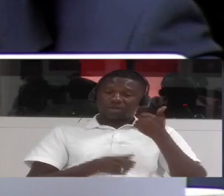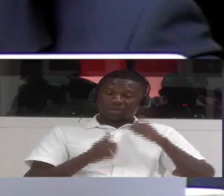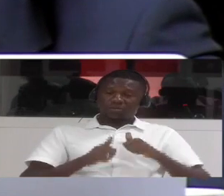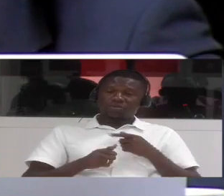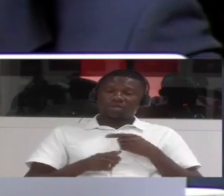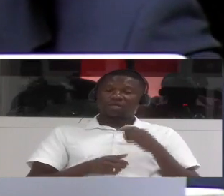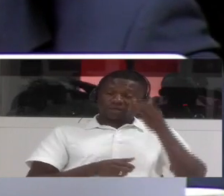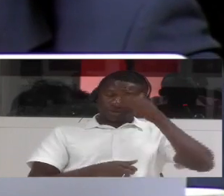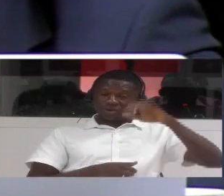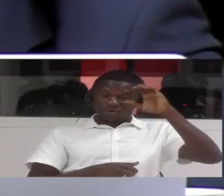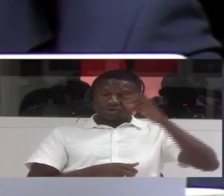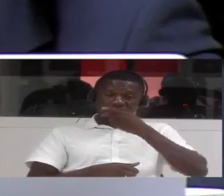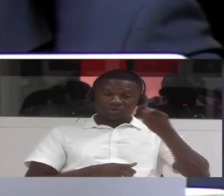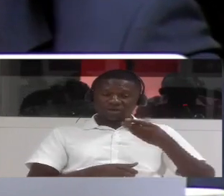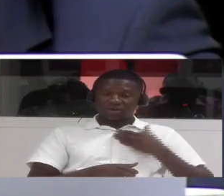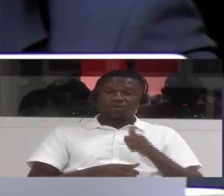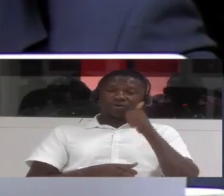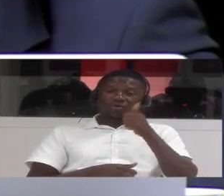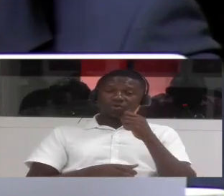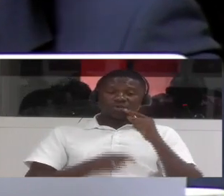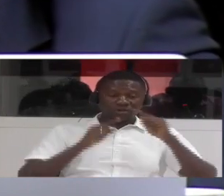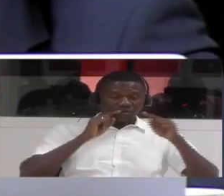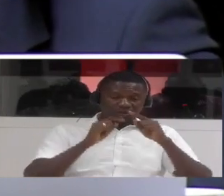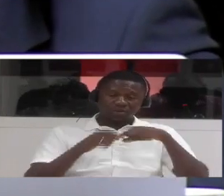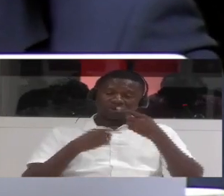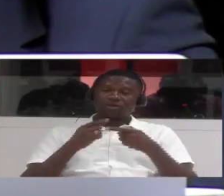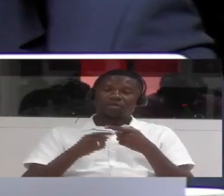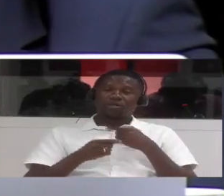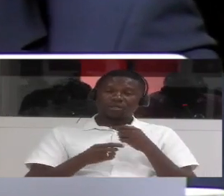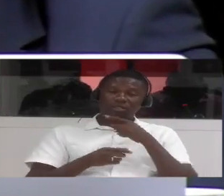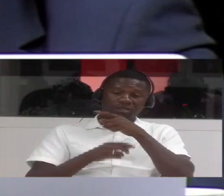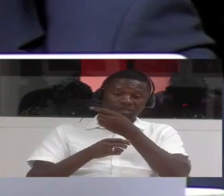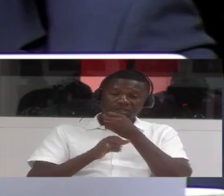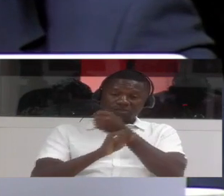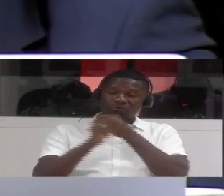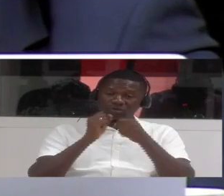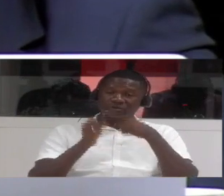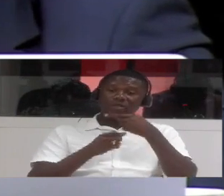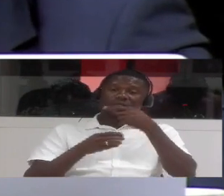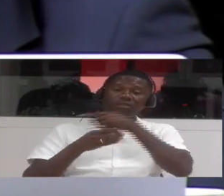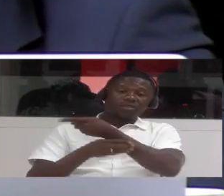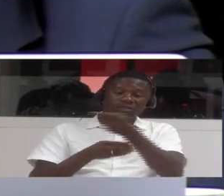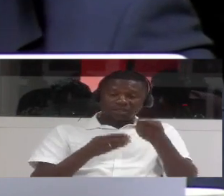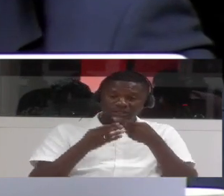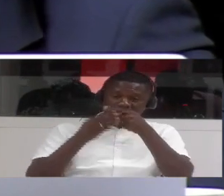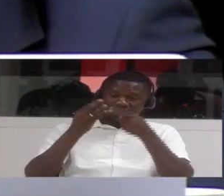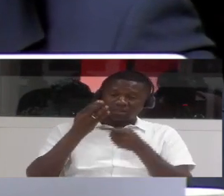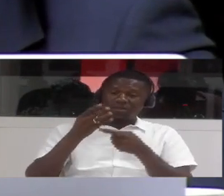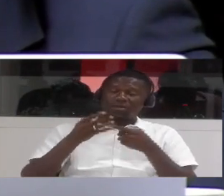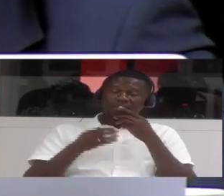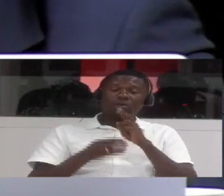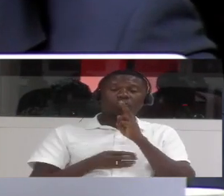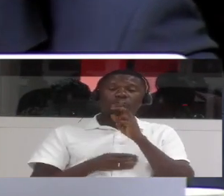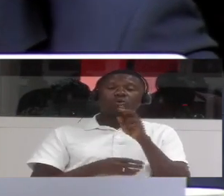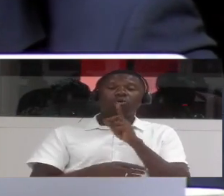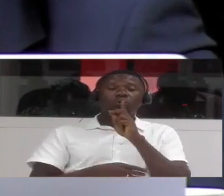would have good information as to the plight of these exilees and who they are and who they